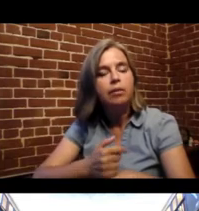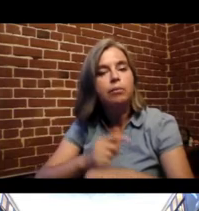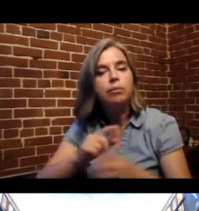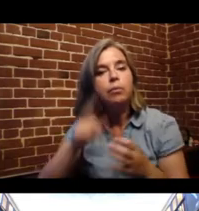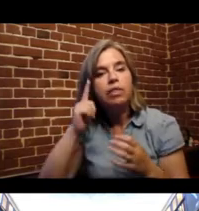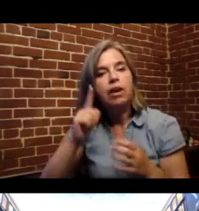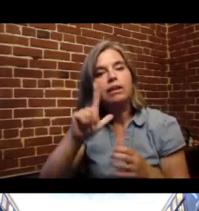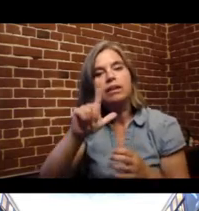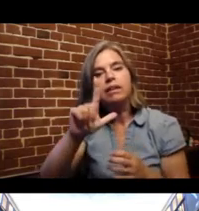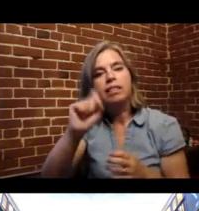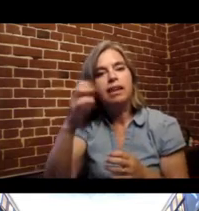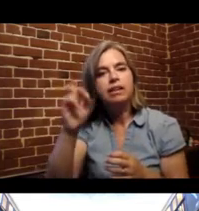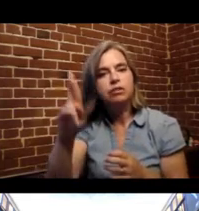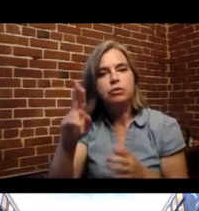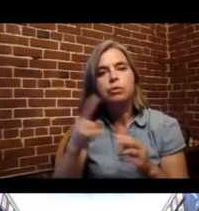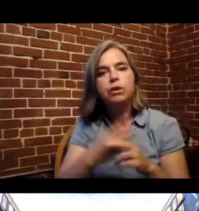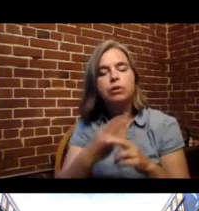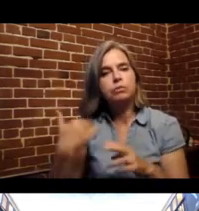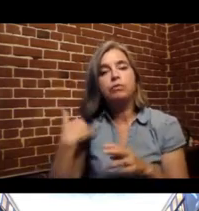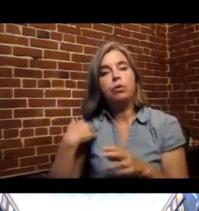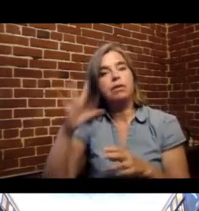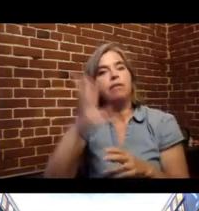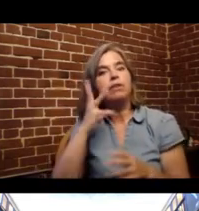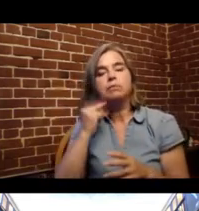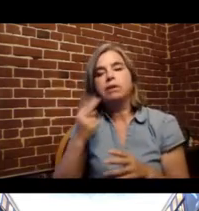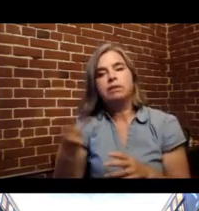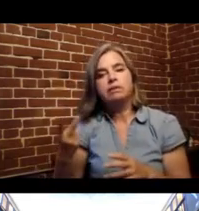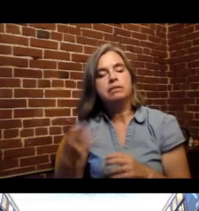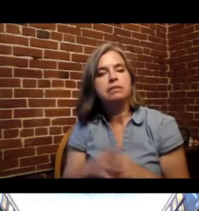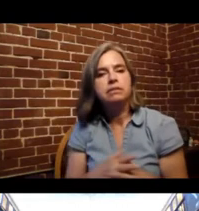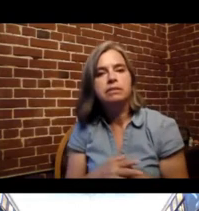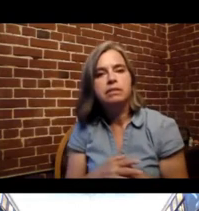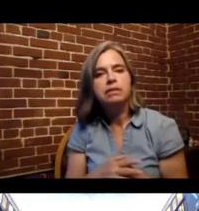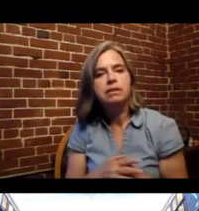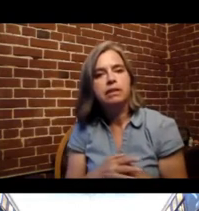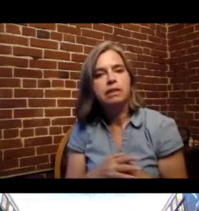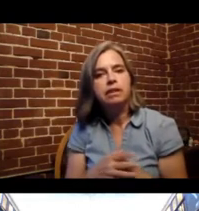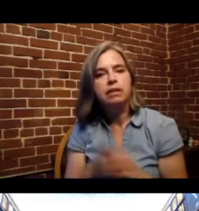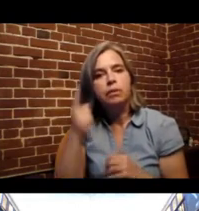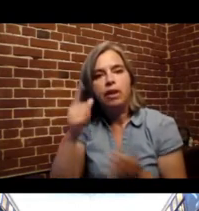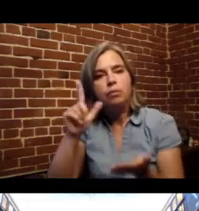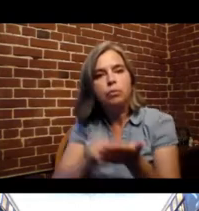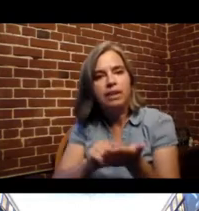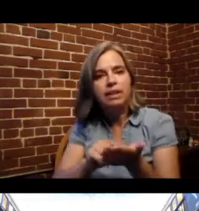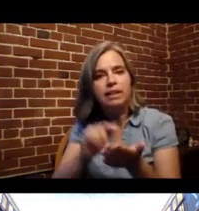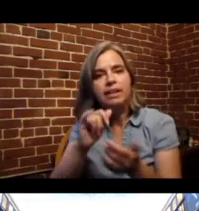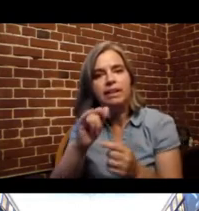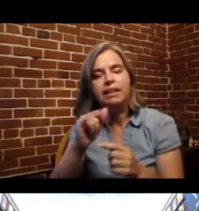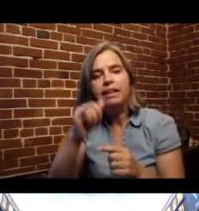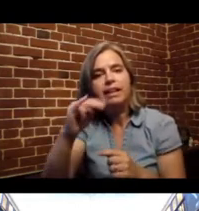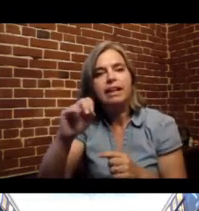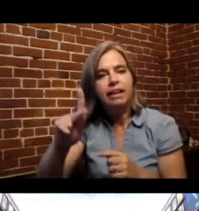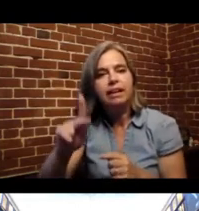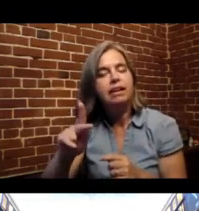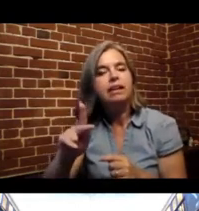which neither of us had done, and print them and then ink the plate and print it. But it's so wonderful and exciting